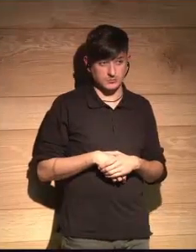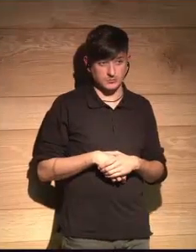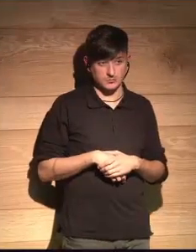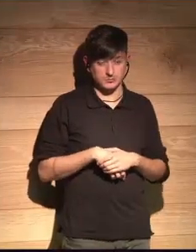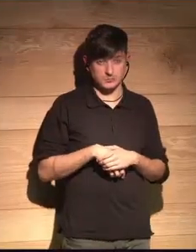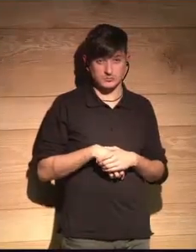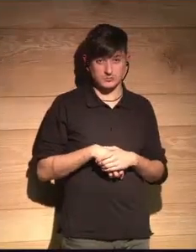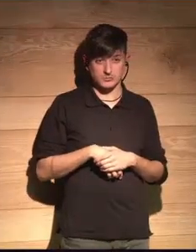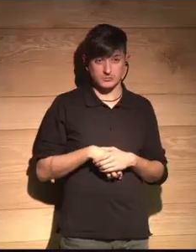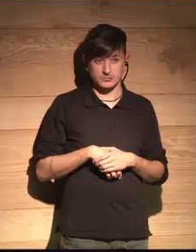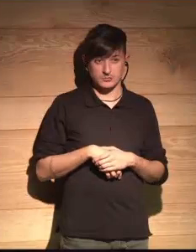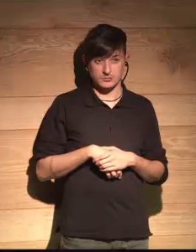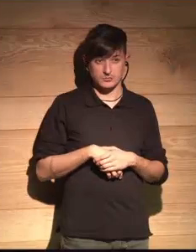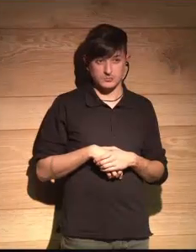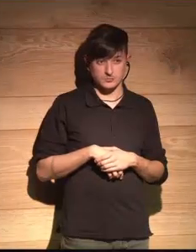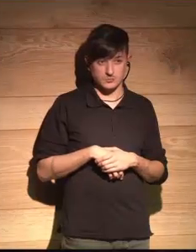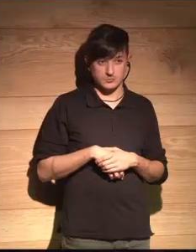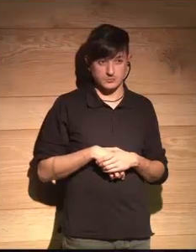Samples automatically.